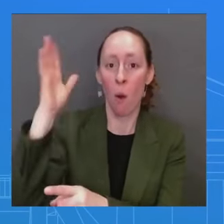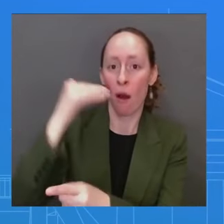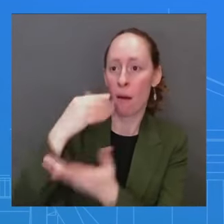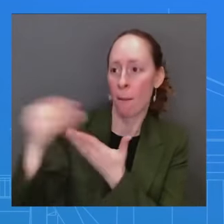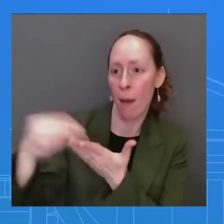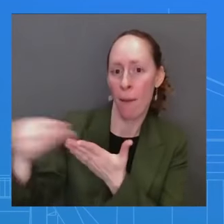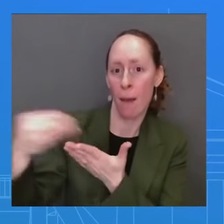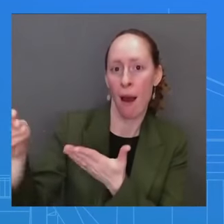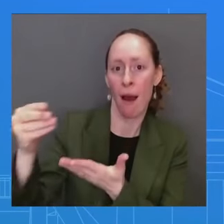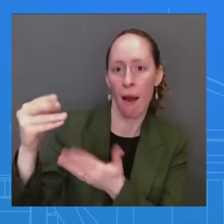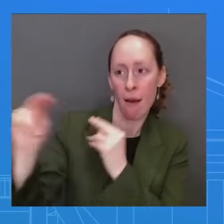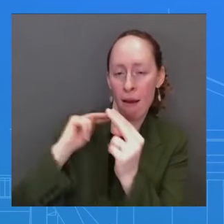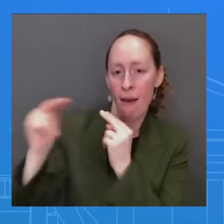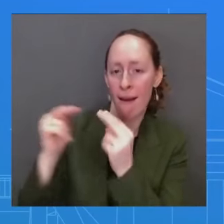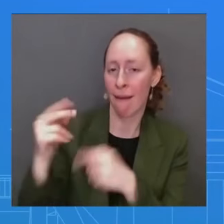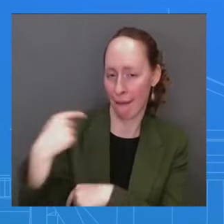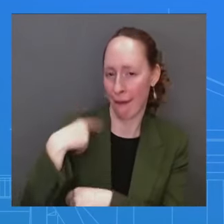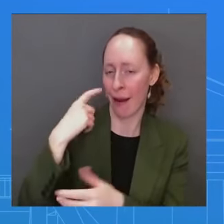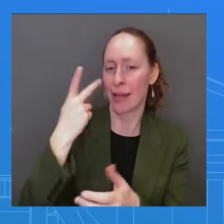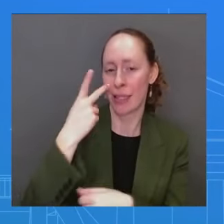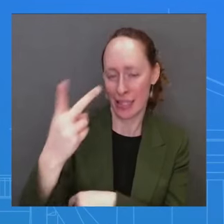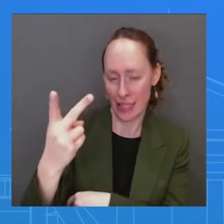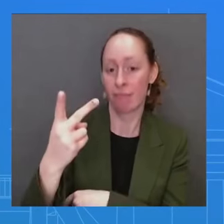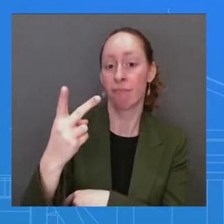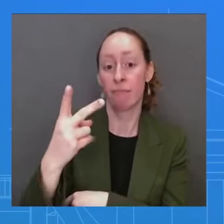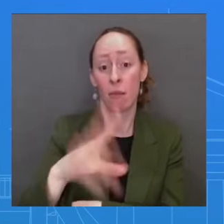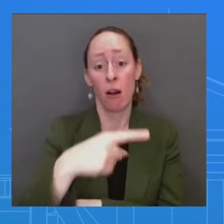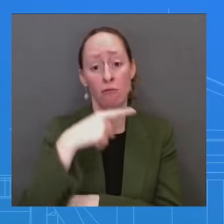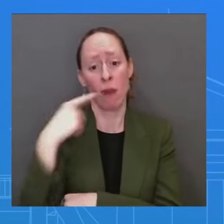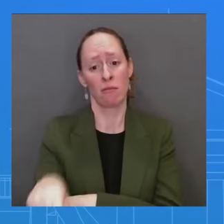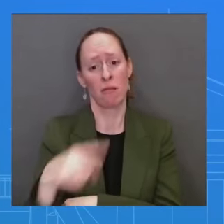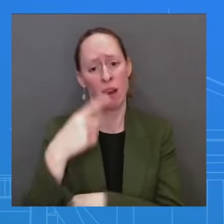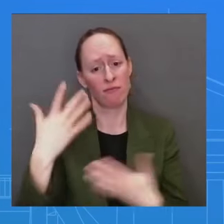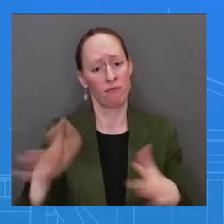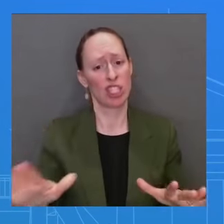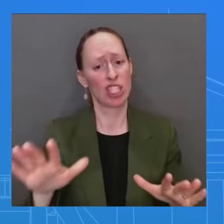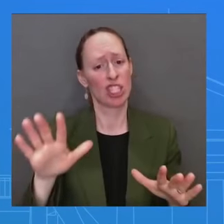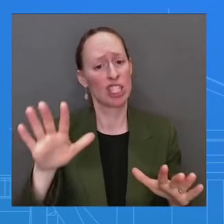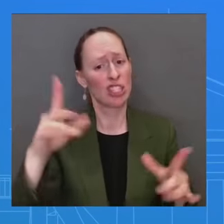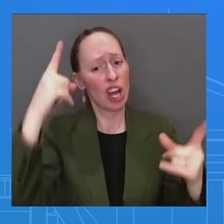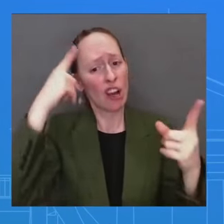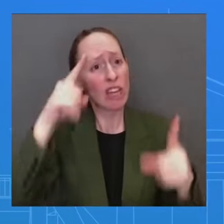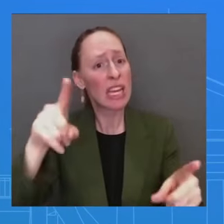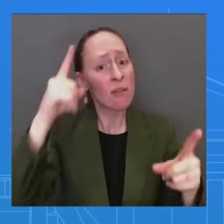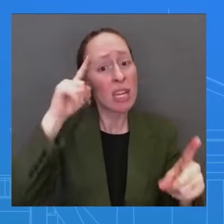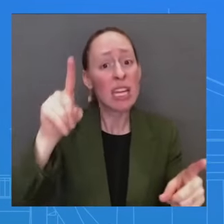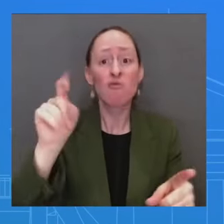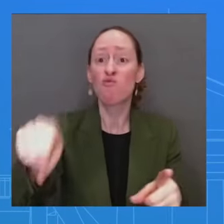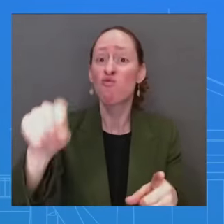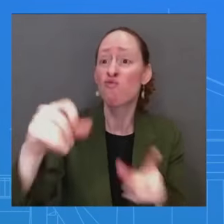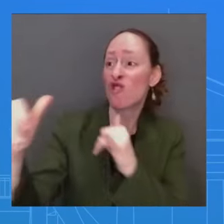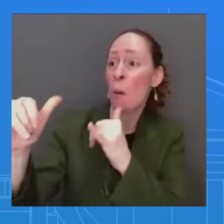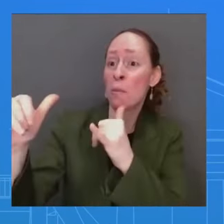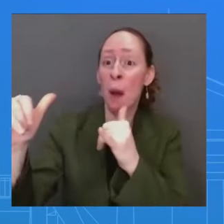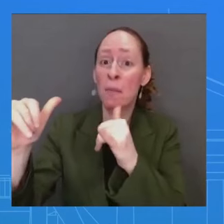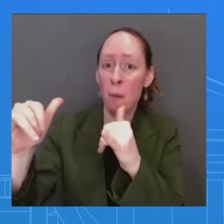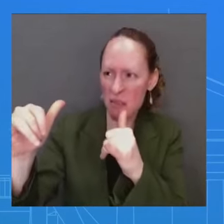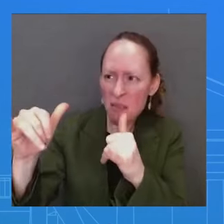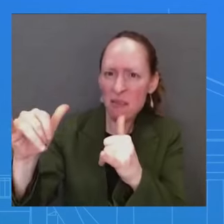of interest in sharing goals and objectives in the region. We're watching this very, very closely. I won't speculate about the degree to which